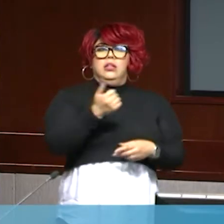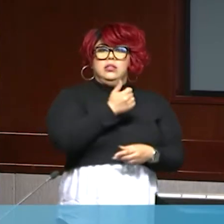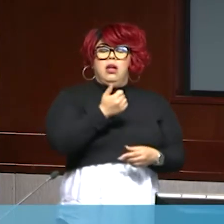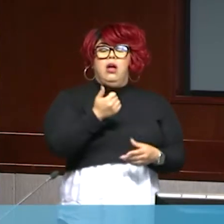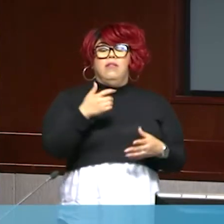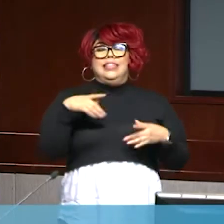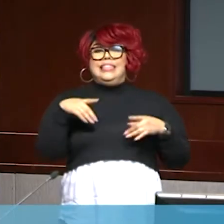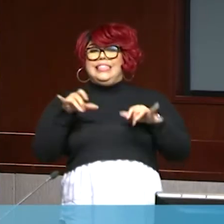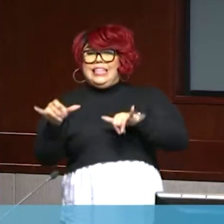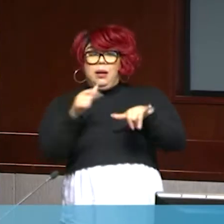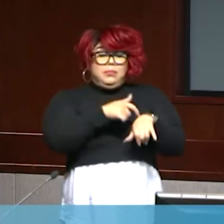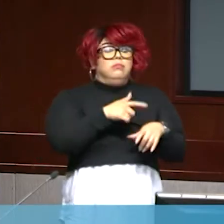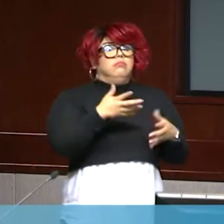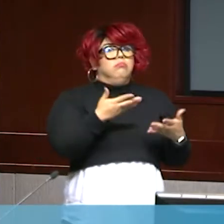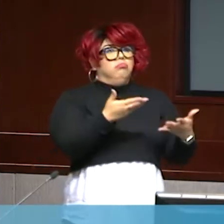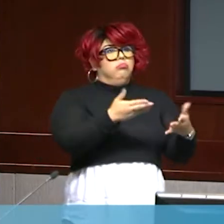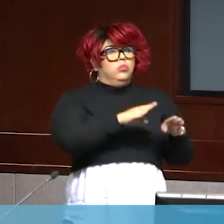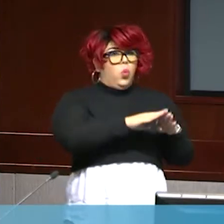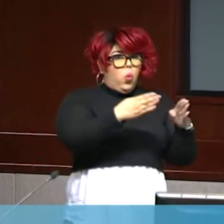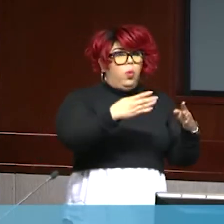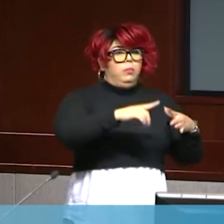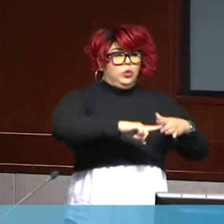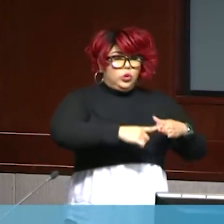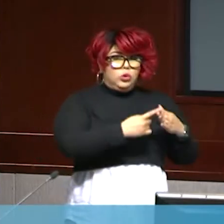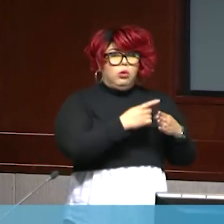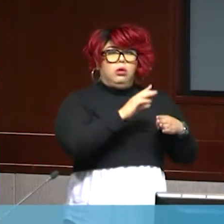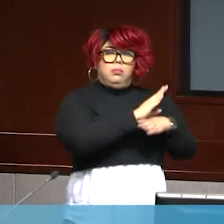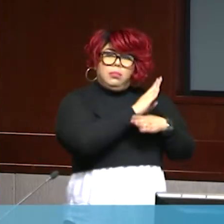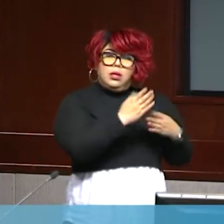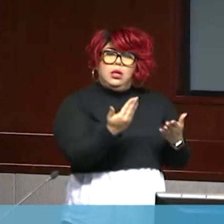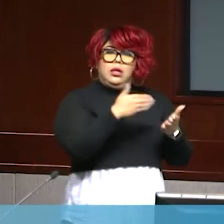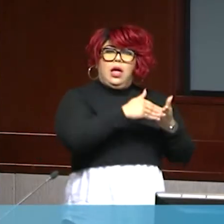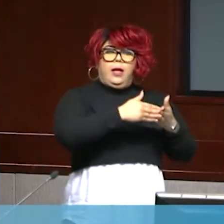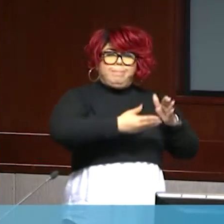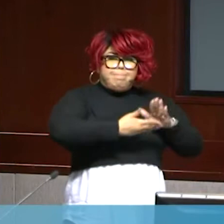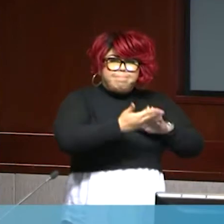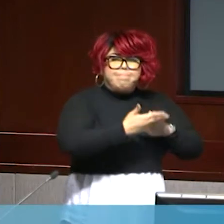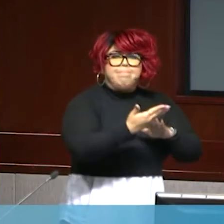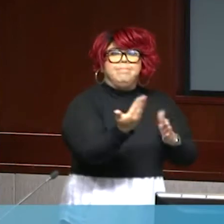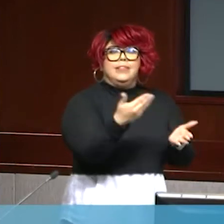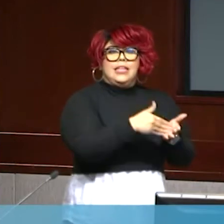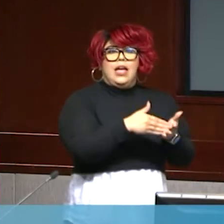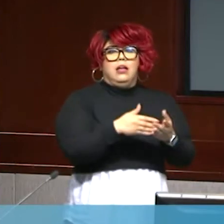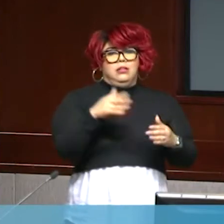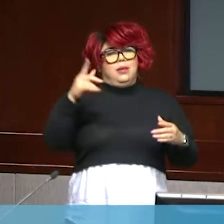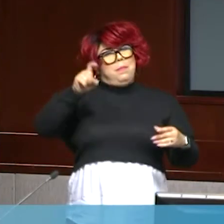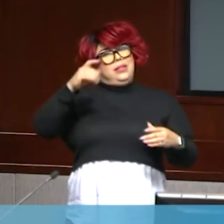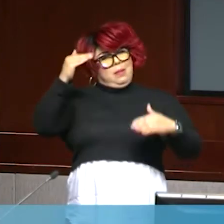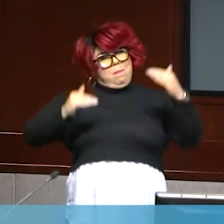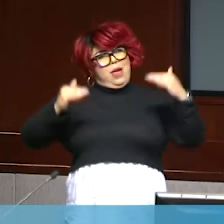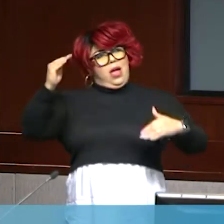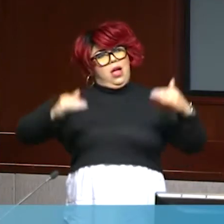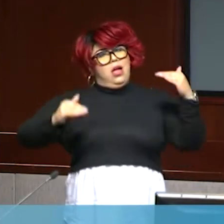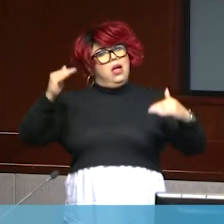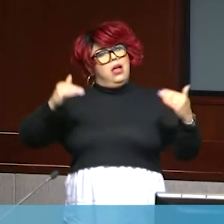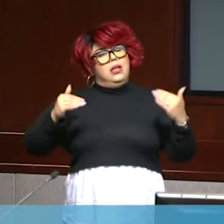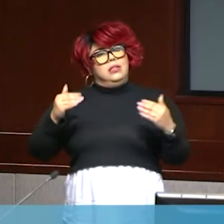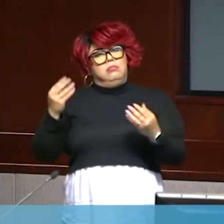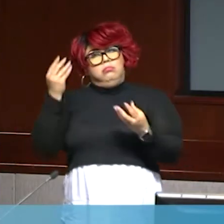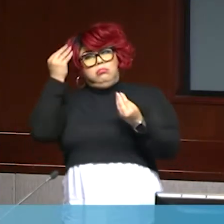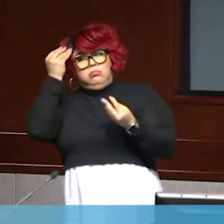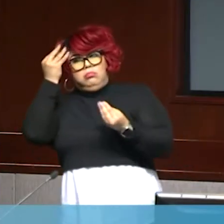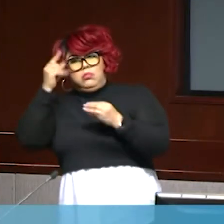reopen and while we get our businesses functioning again. That's a balance that we are going to have to